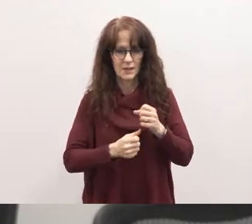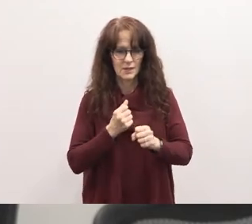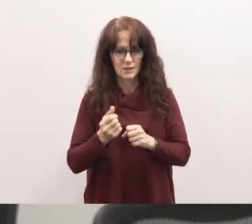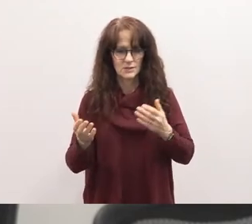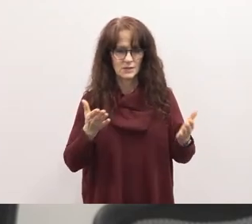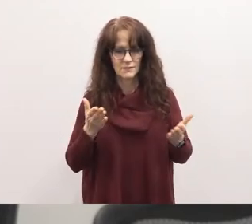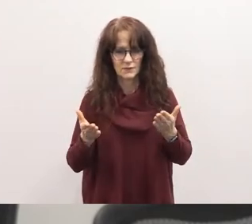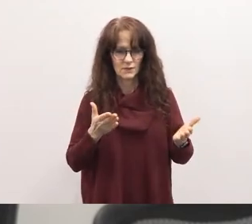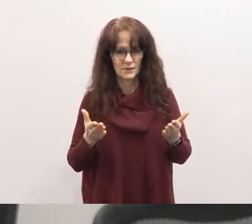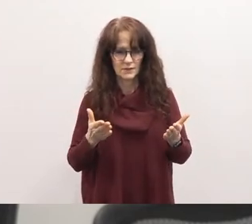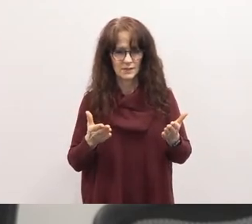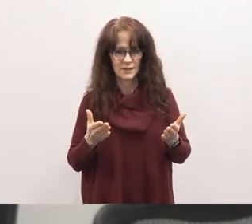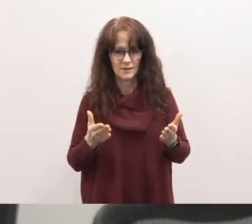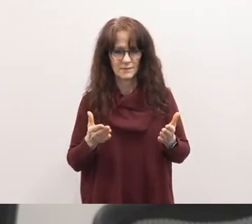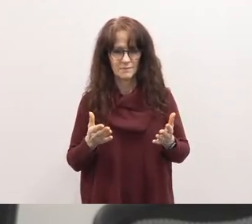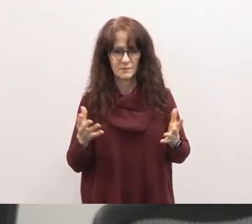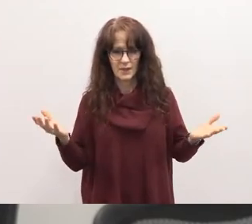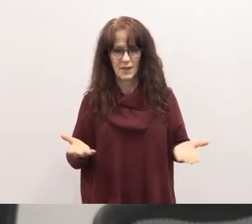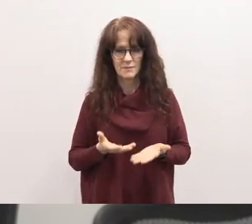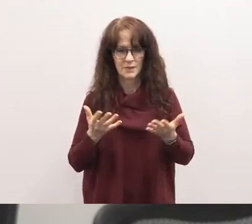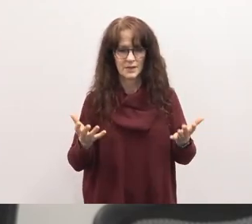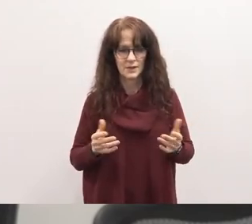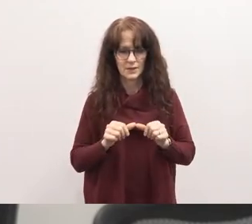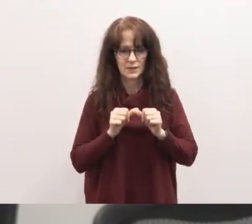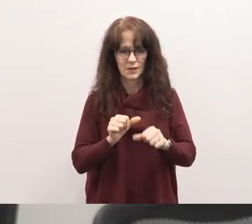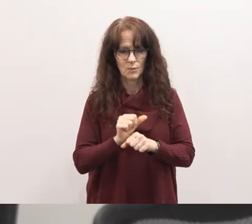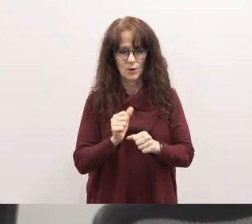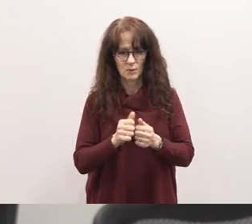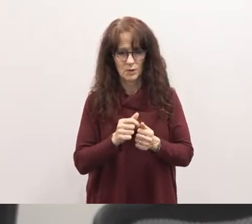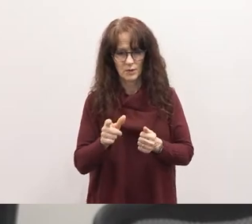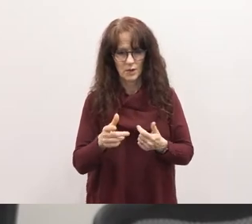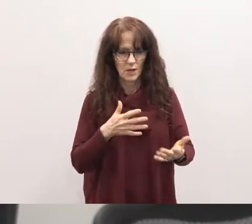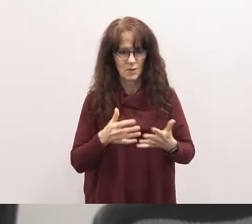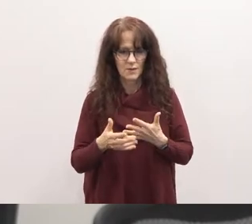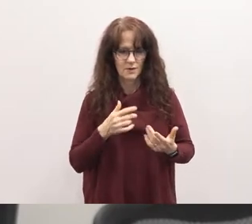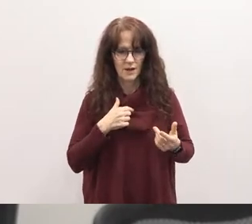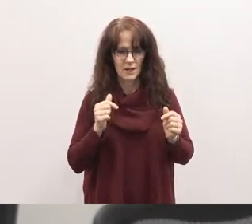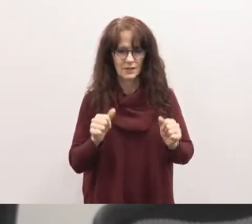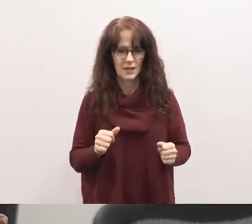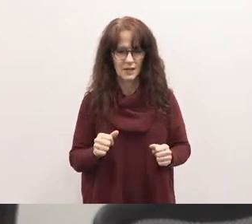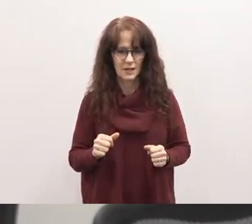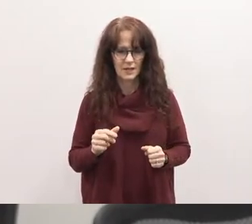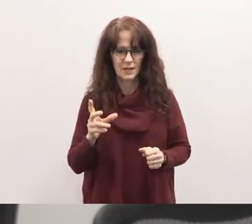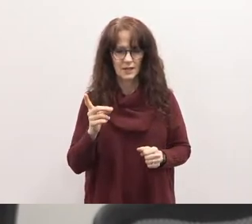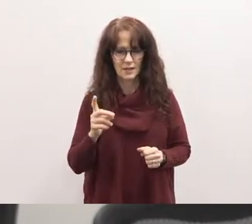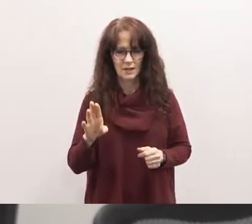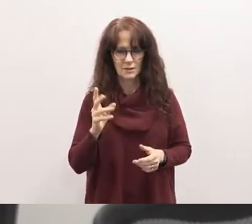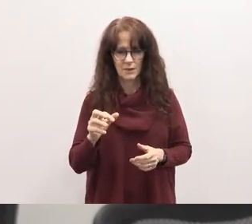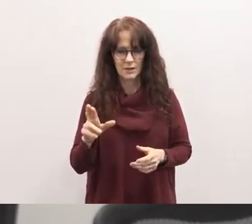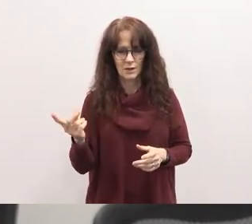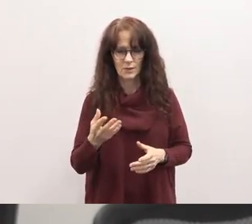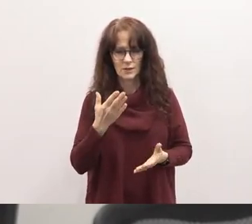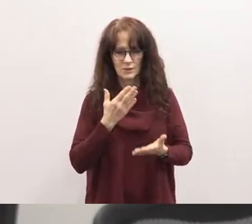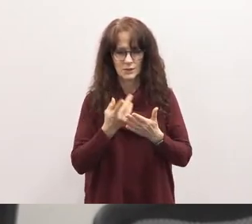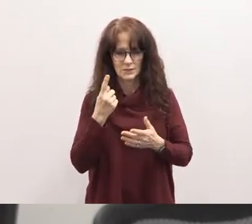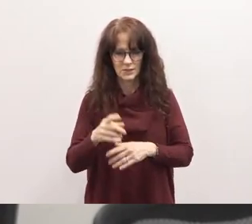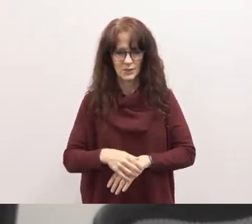service, and I'm here to continue to work with you however I can. Dr. Baker, too, it's always good to see